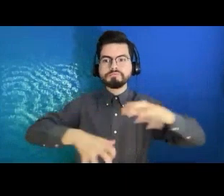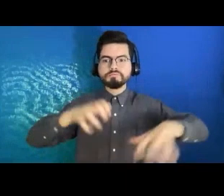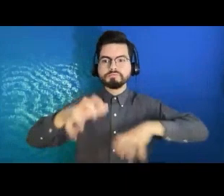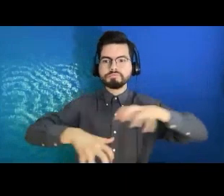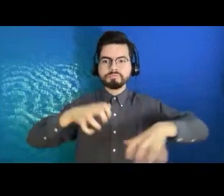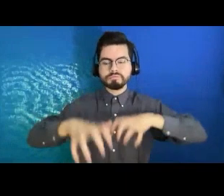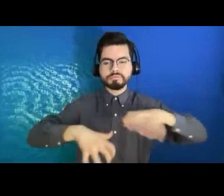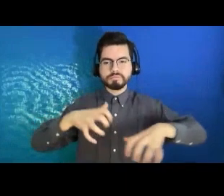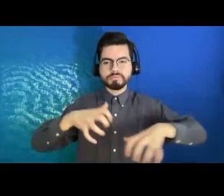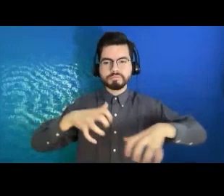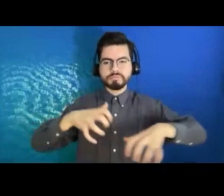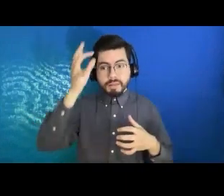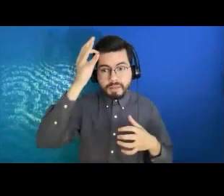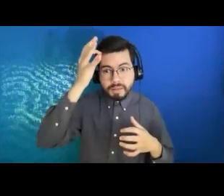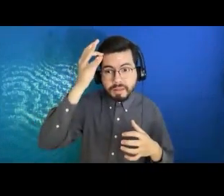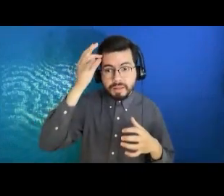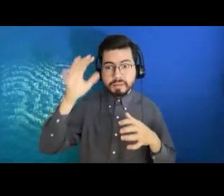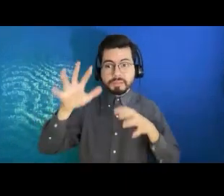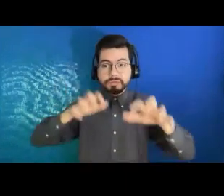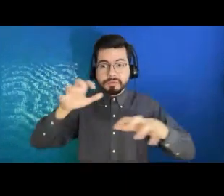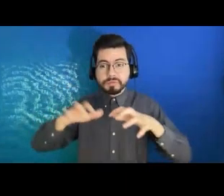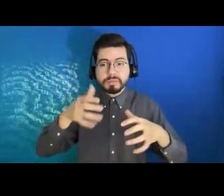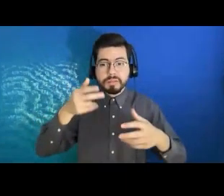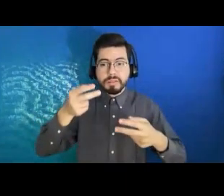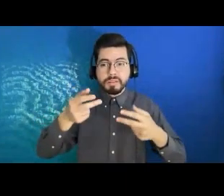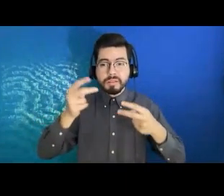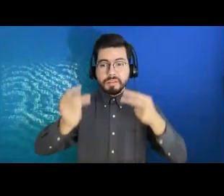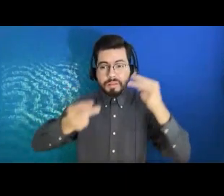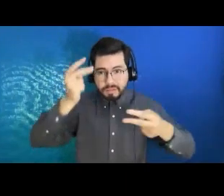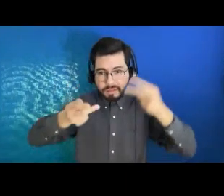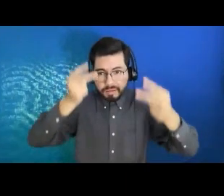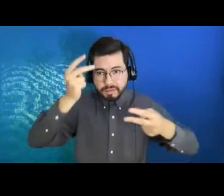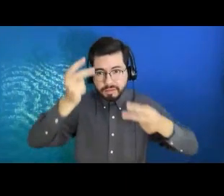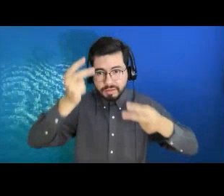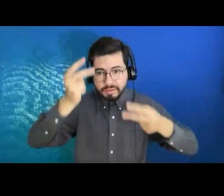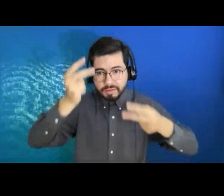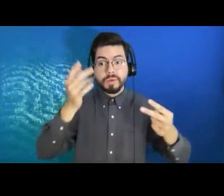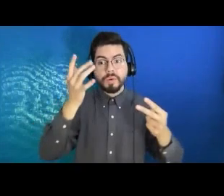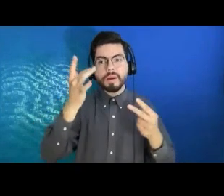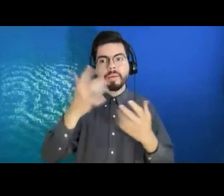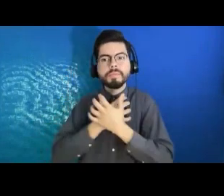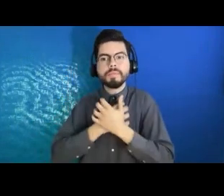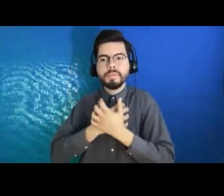branches. The bear had been up in those trees harvesting branches so he could eat the cones.